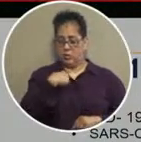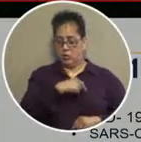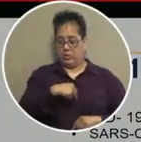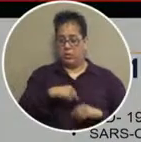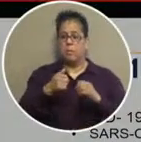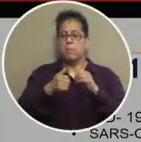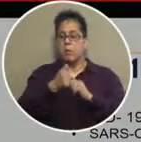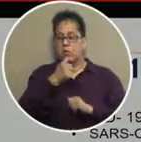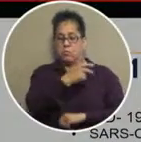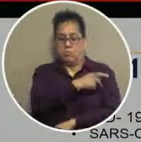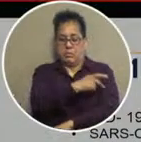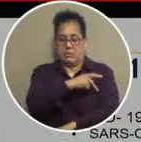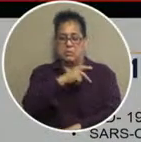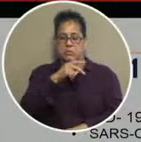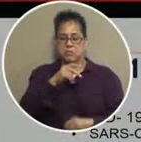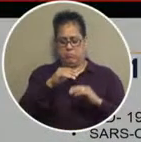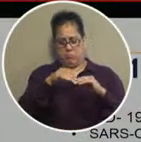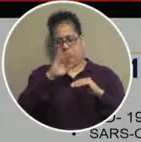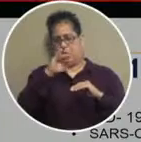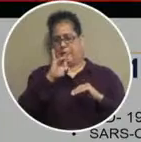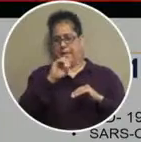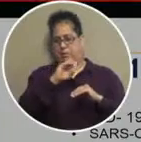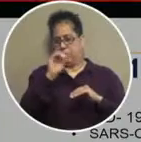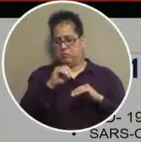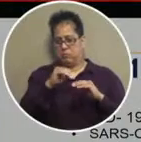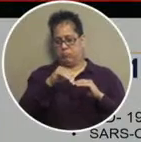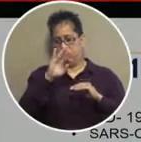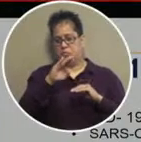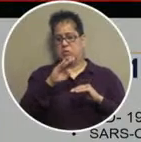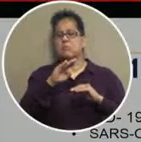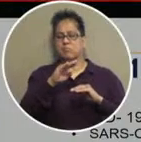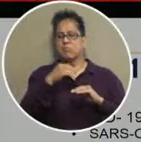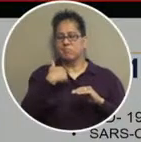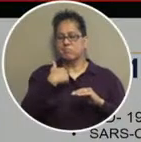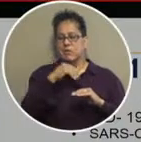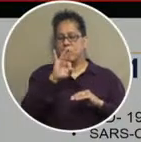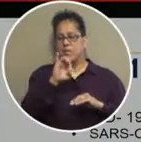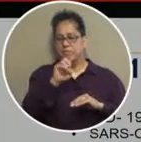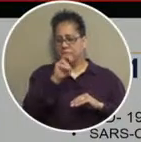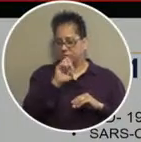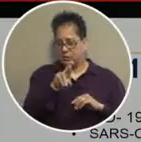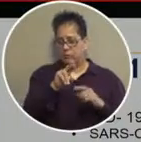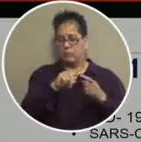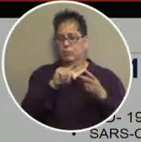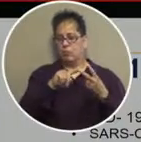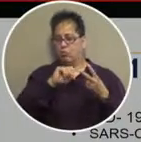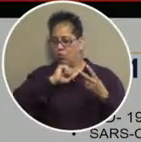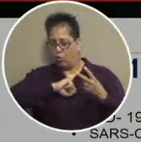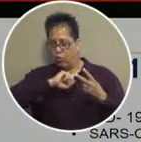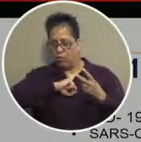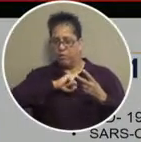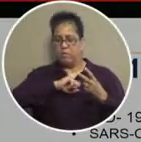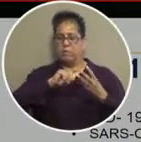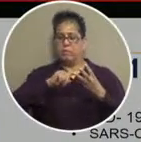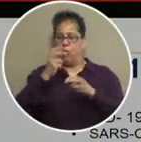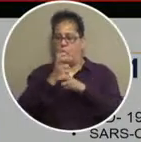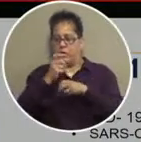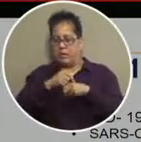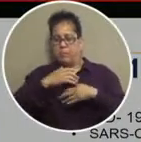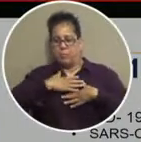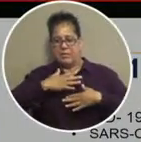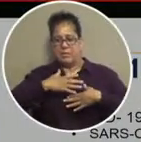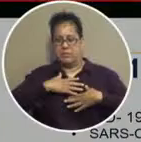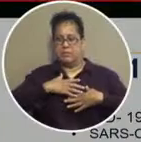most of the patients, over 80% of the patients, would present with fever, and then it would present also with cough and difficulty breathing. It